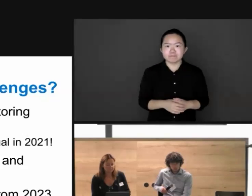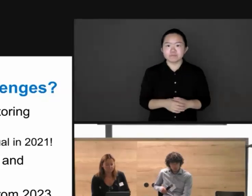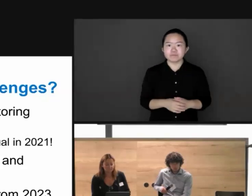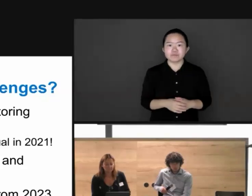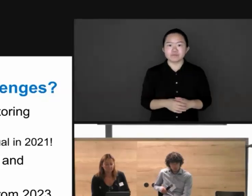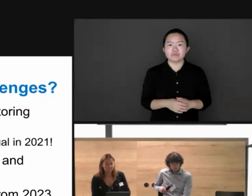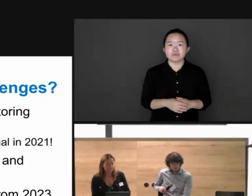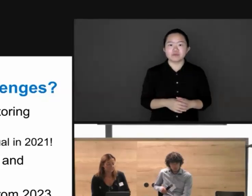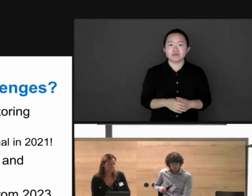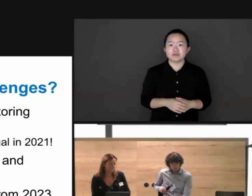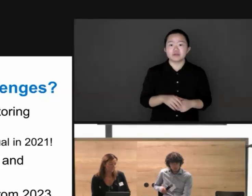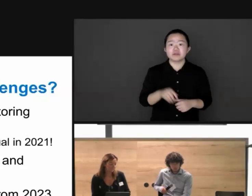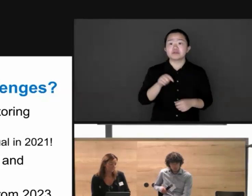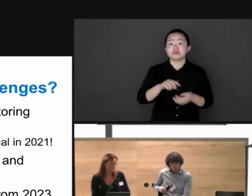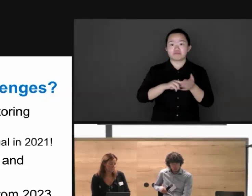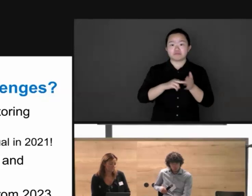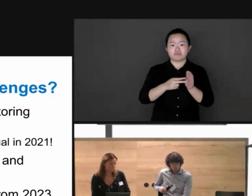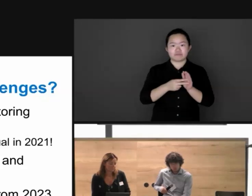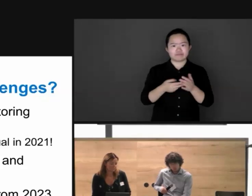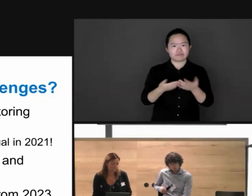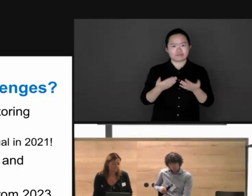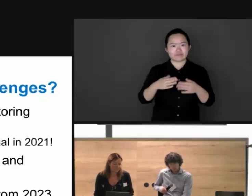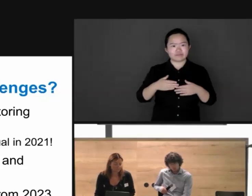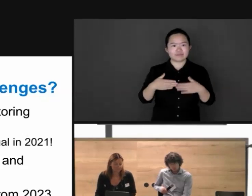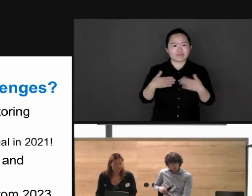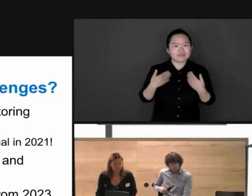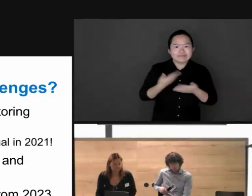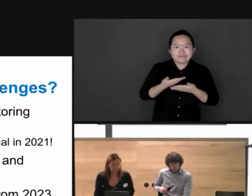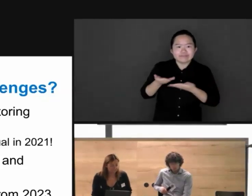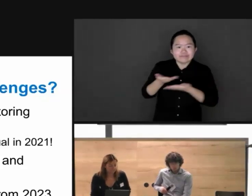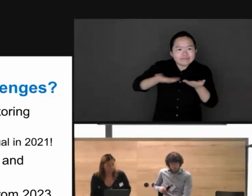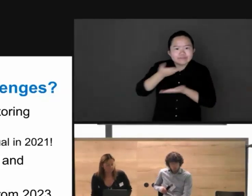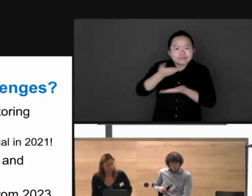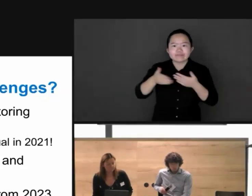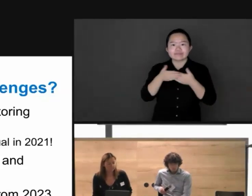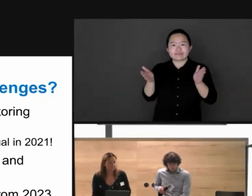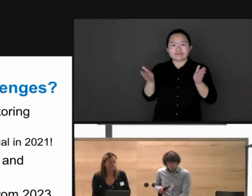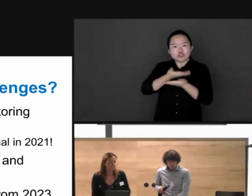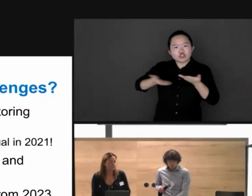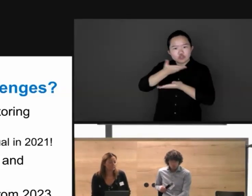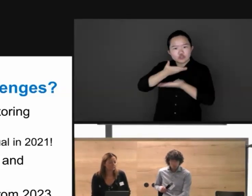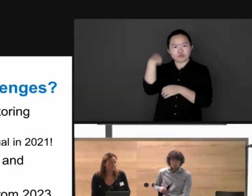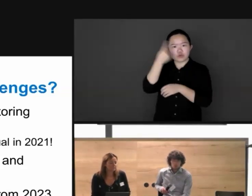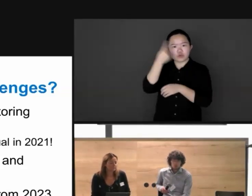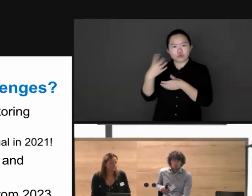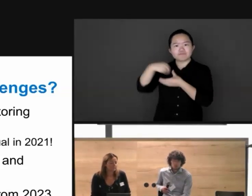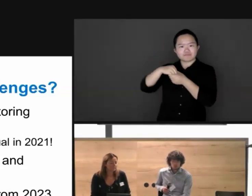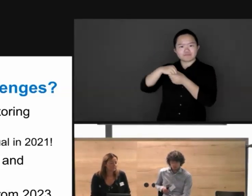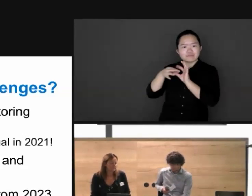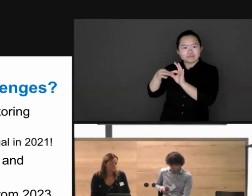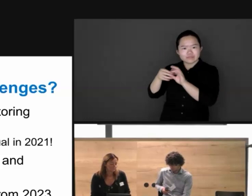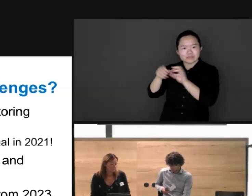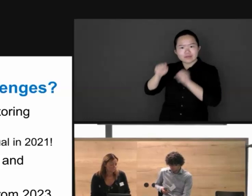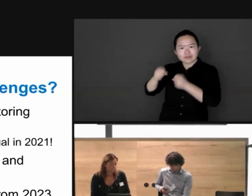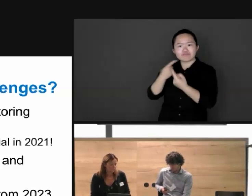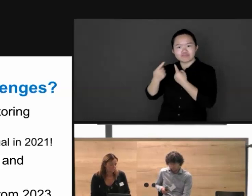taking part in the standardization process. As a member of the relevant working group, I have been actively